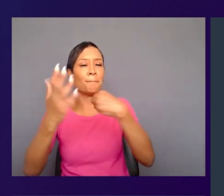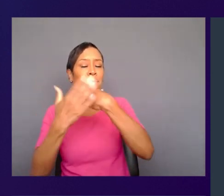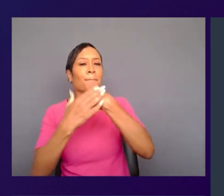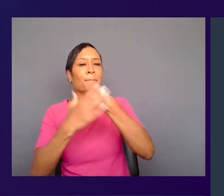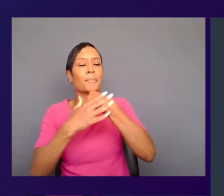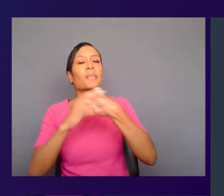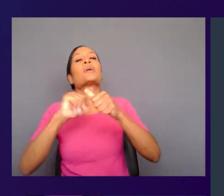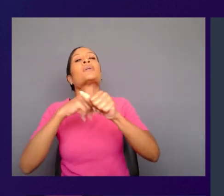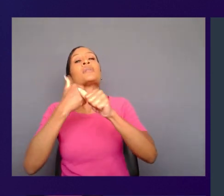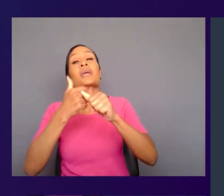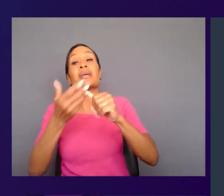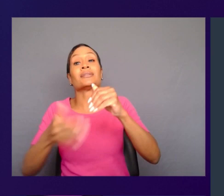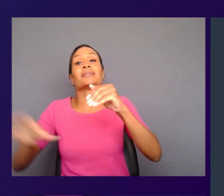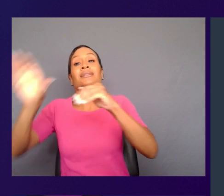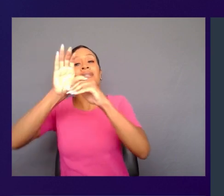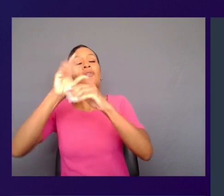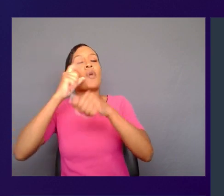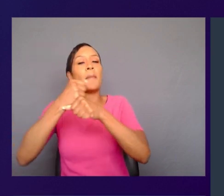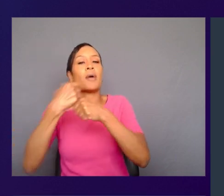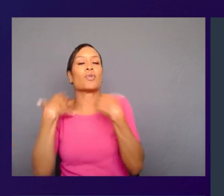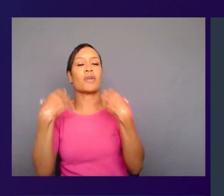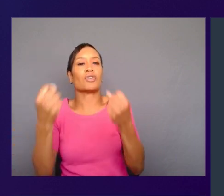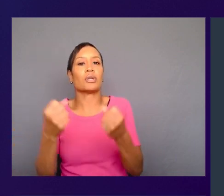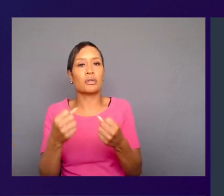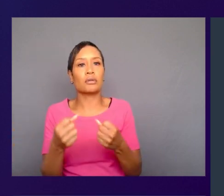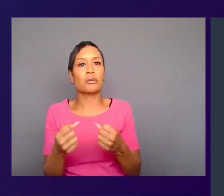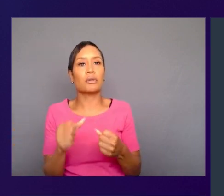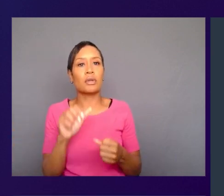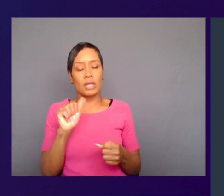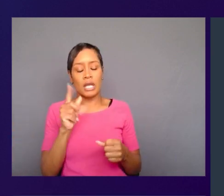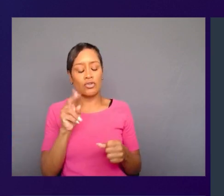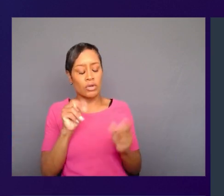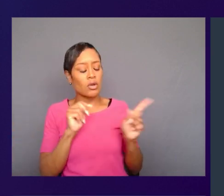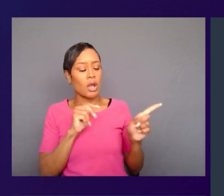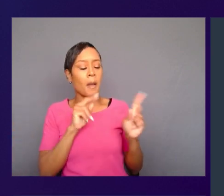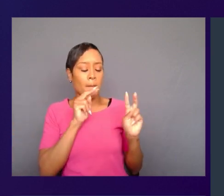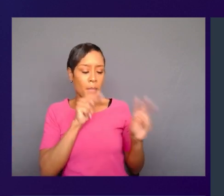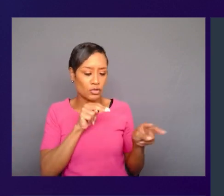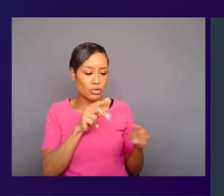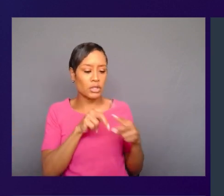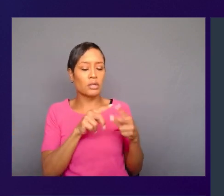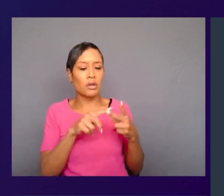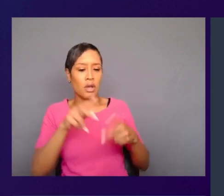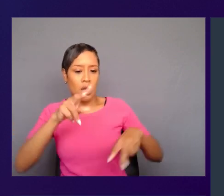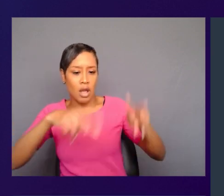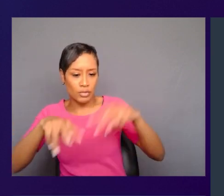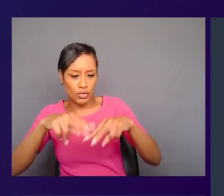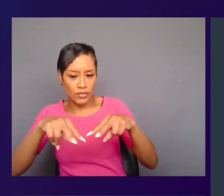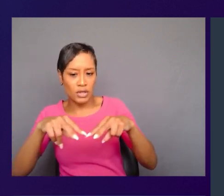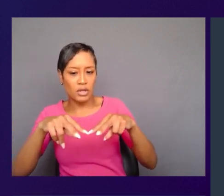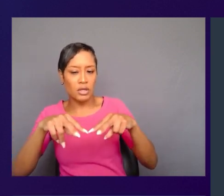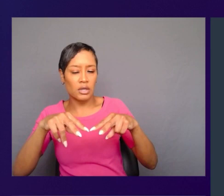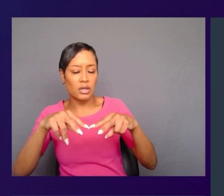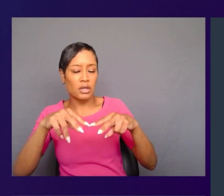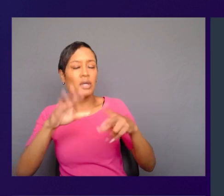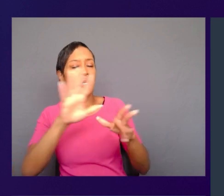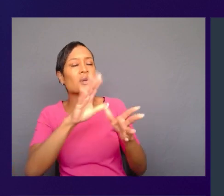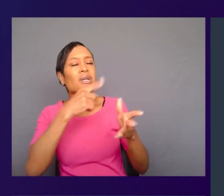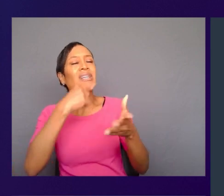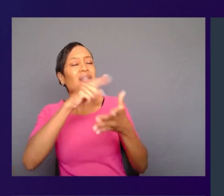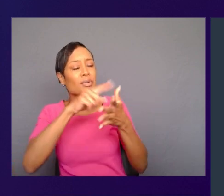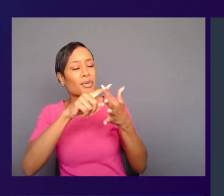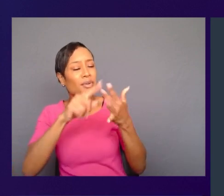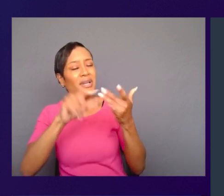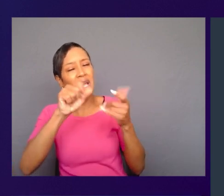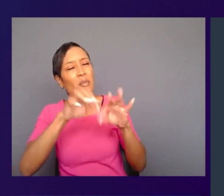recovery workflow. Okay, so we got the monitoring bit, we got the observability bit, and it's important to know all the bits that you do have, but as we